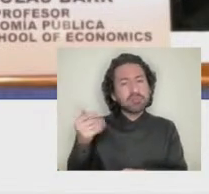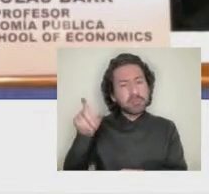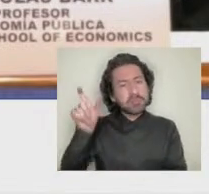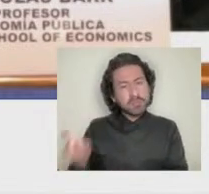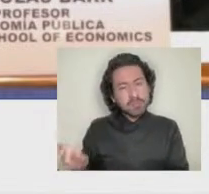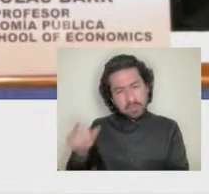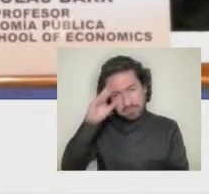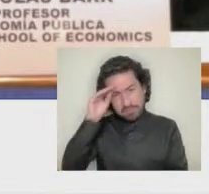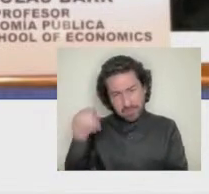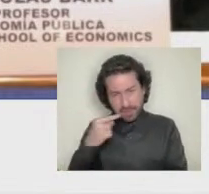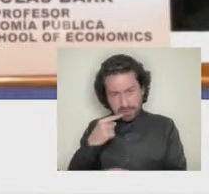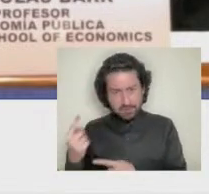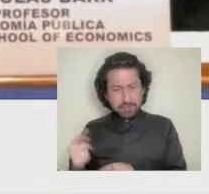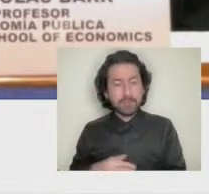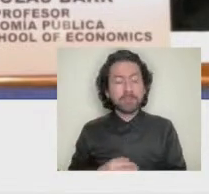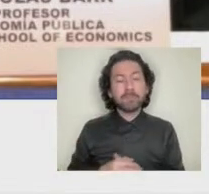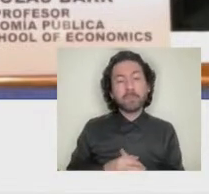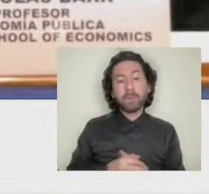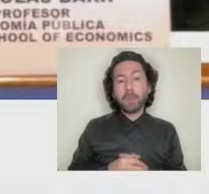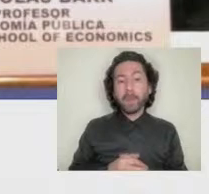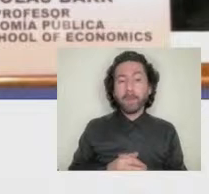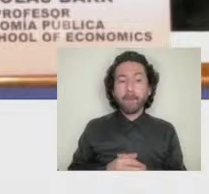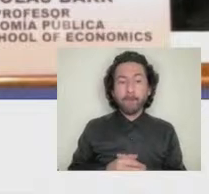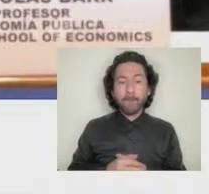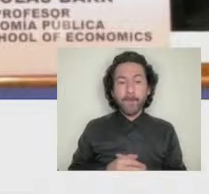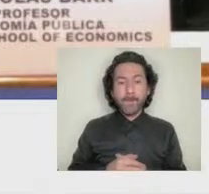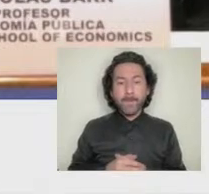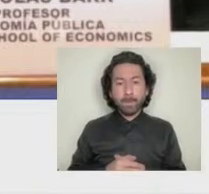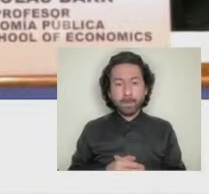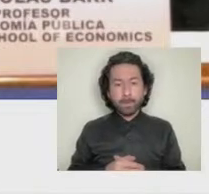of, let's go in the right direction.